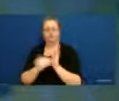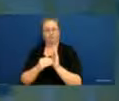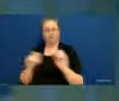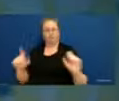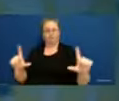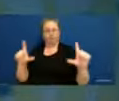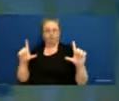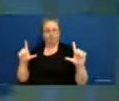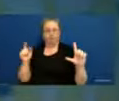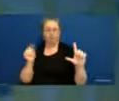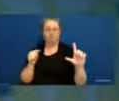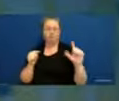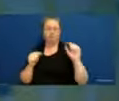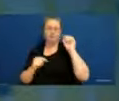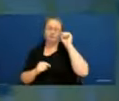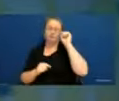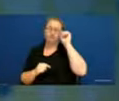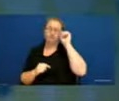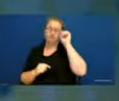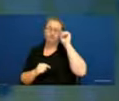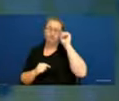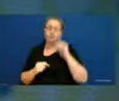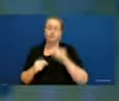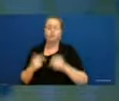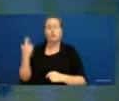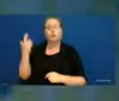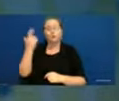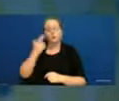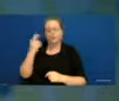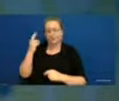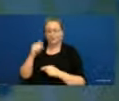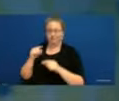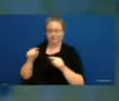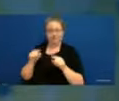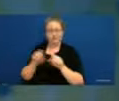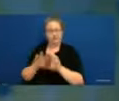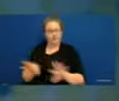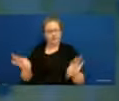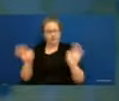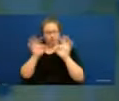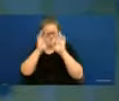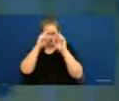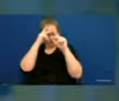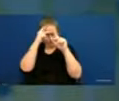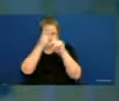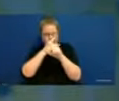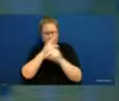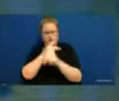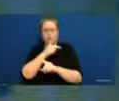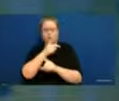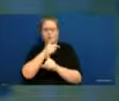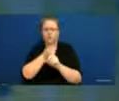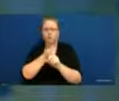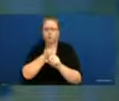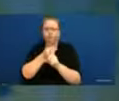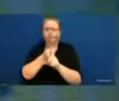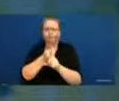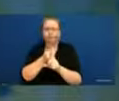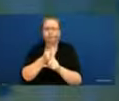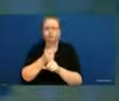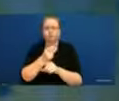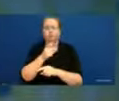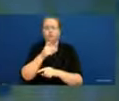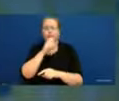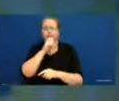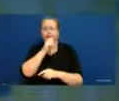also reflects important measures that we're looking at. You know, who are the people affected and what are the